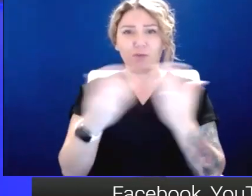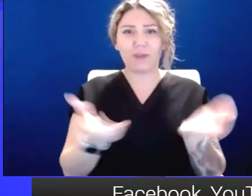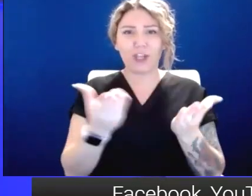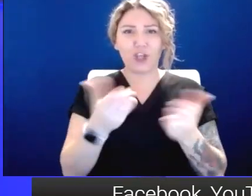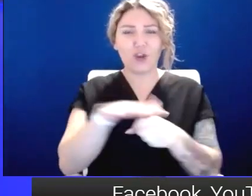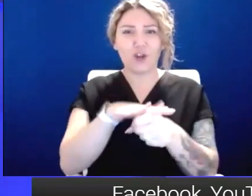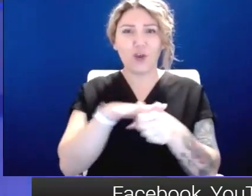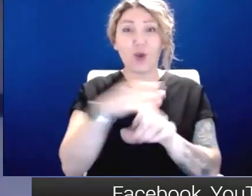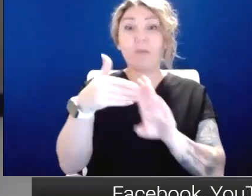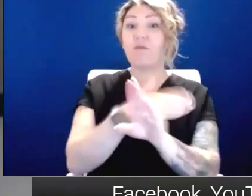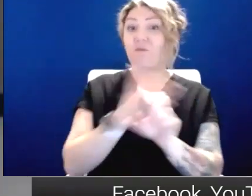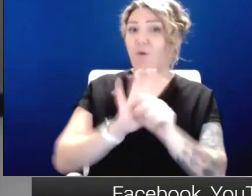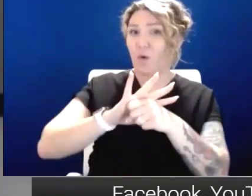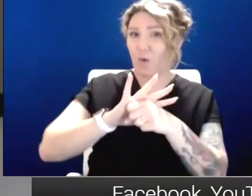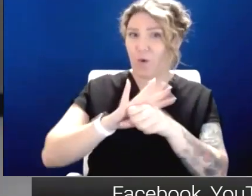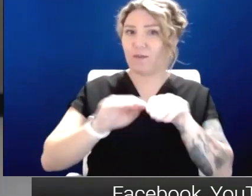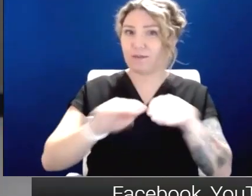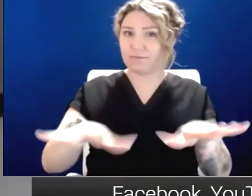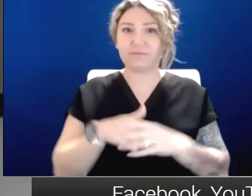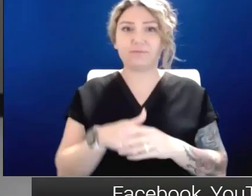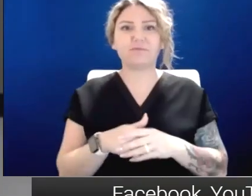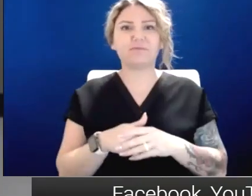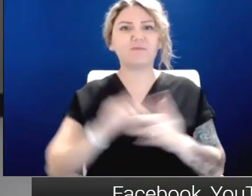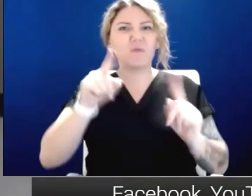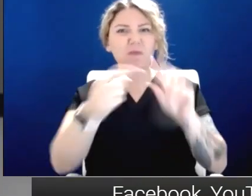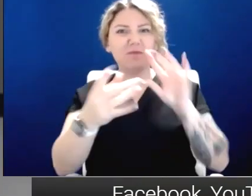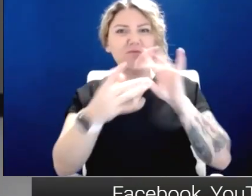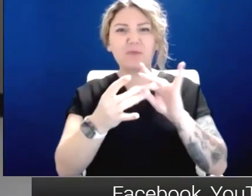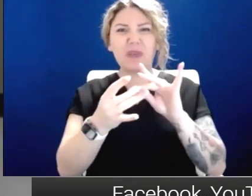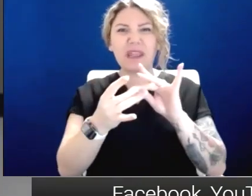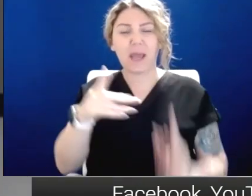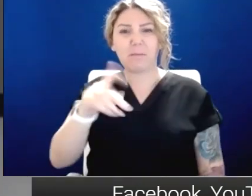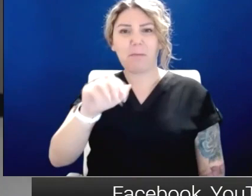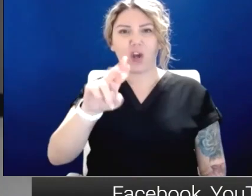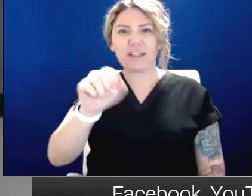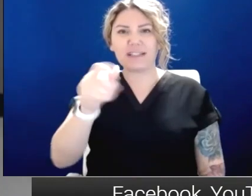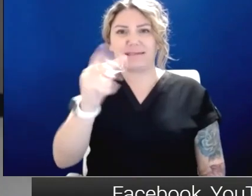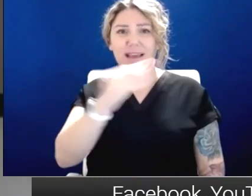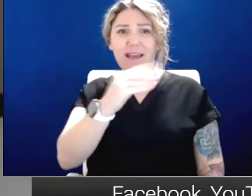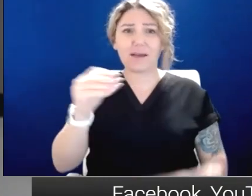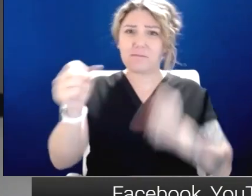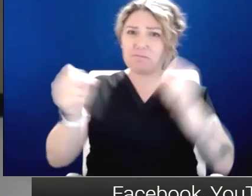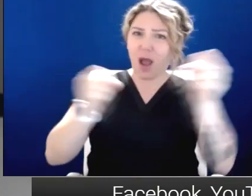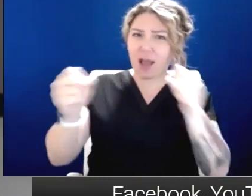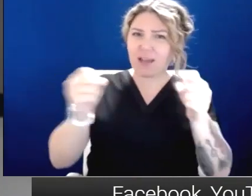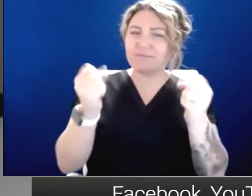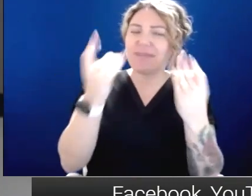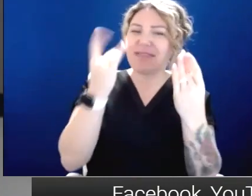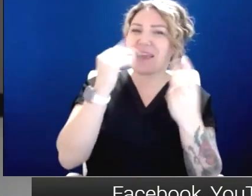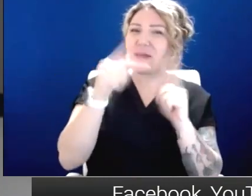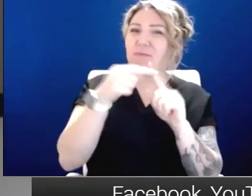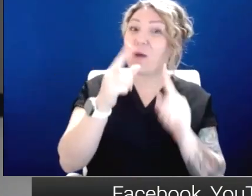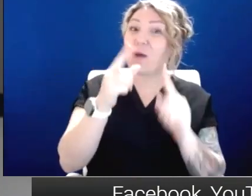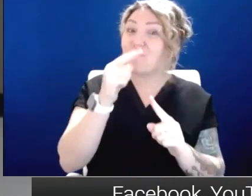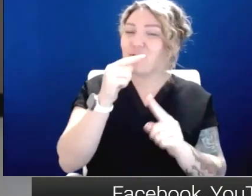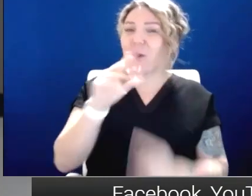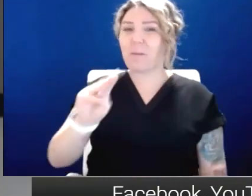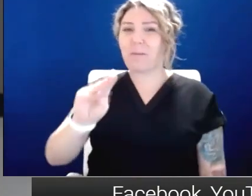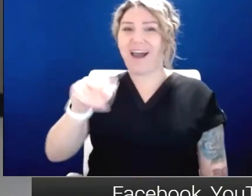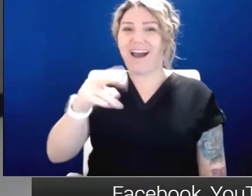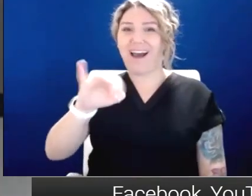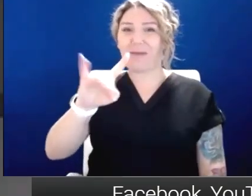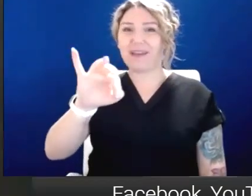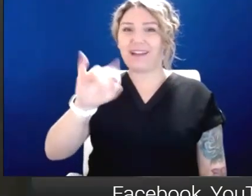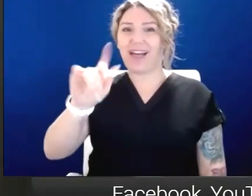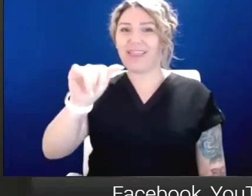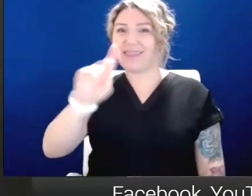pandemic began. When it comes to Parkinson's disease and boxing, many people think about the late, great Muhammad Ali, not trainer Tara